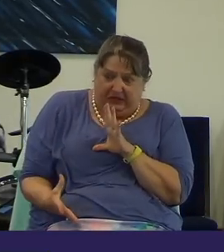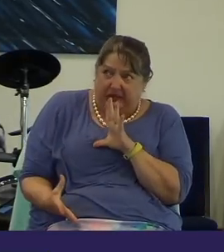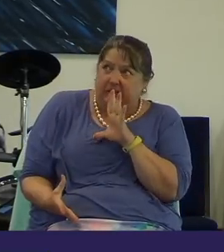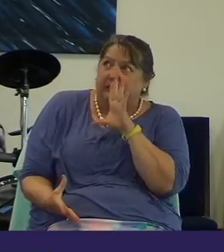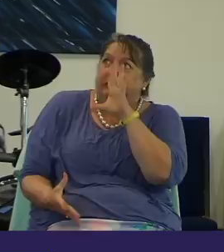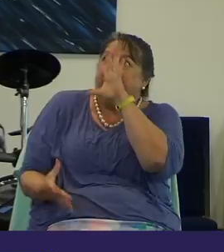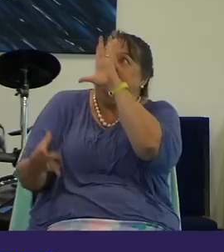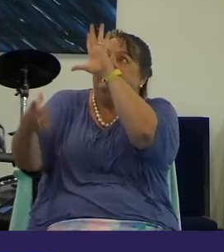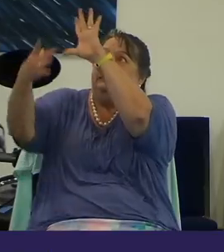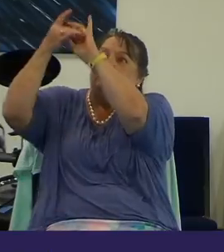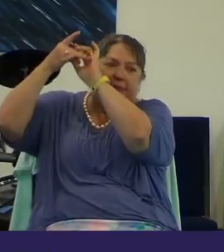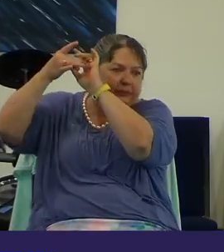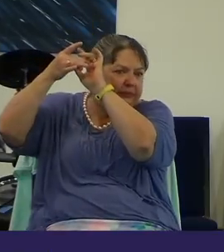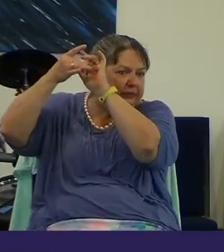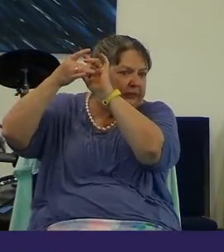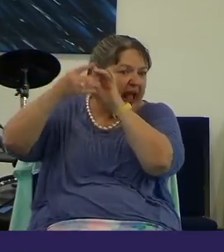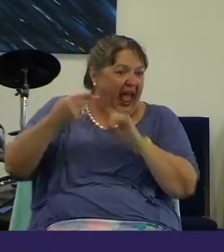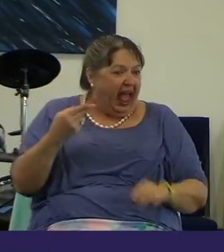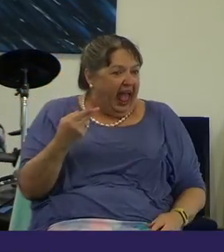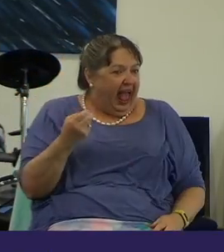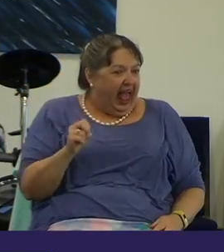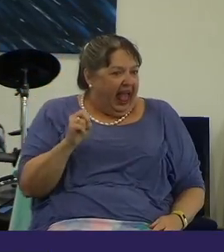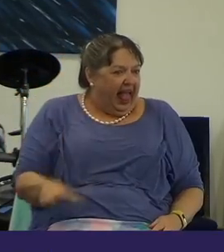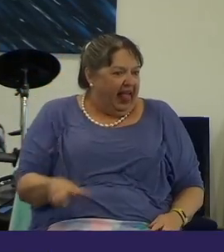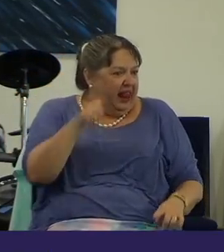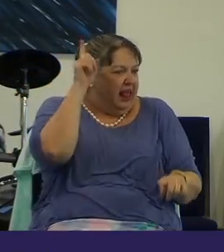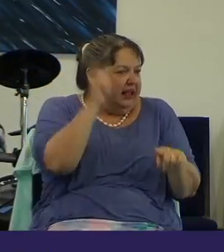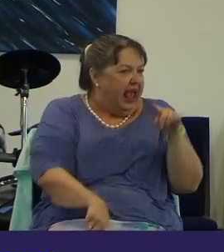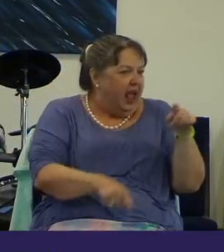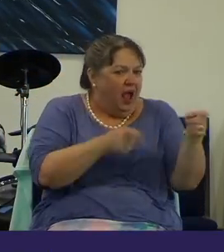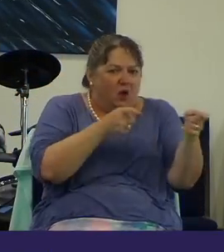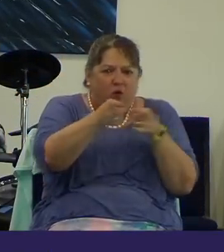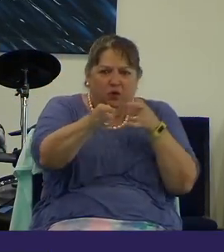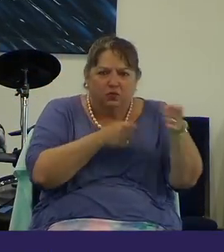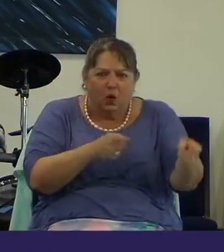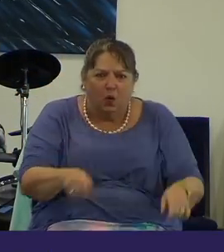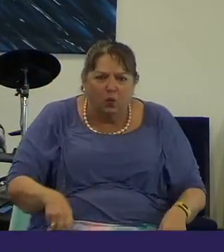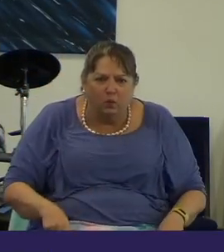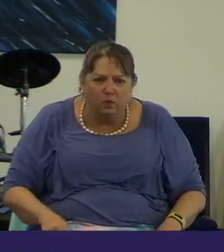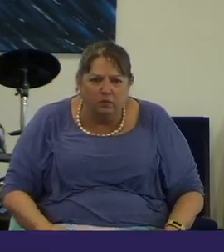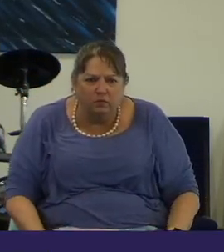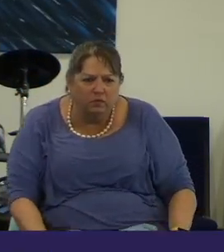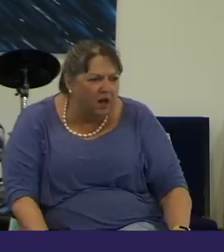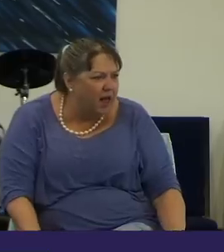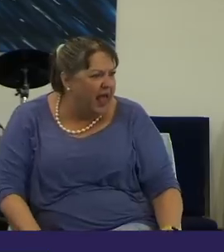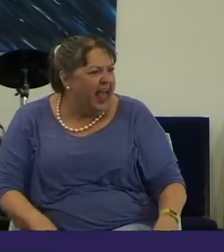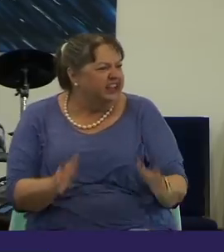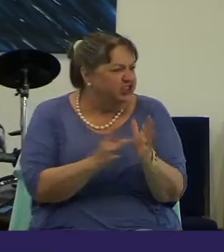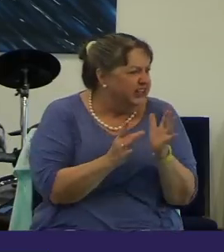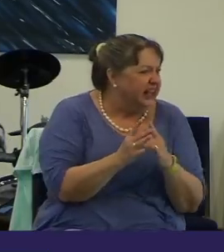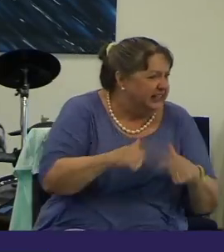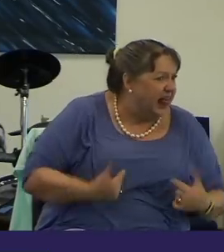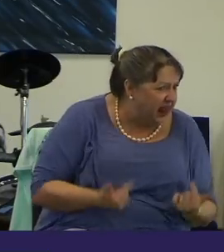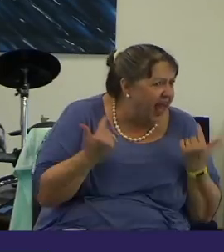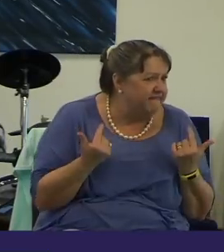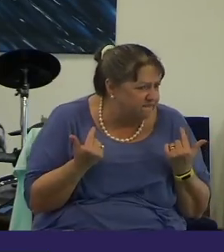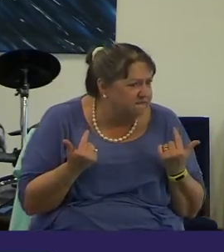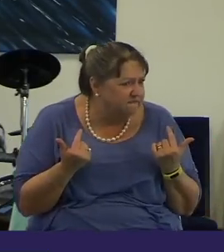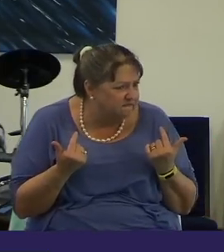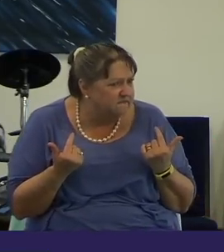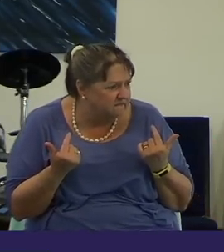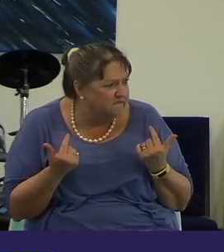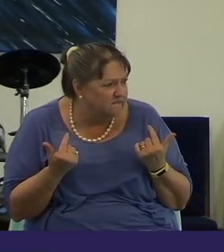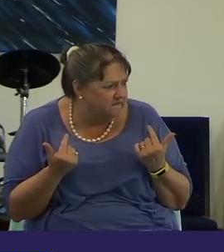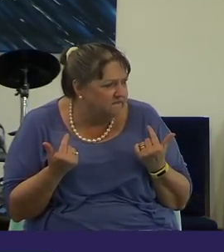None in hell, church. None in hell. And so Jesus is alive. He's living. He is who he is.